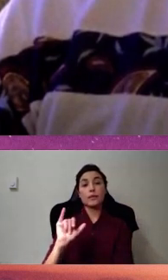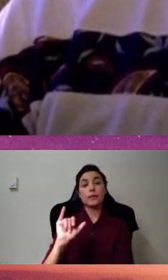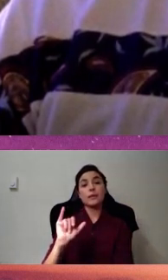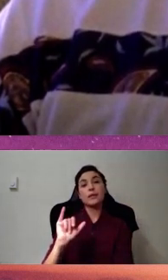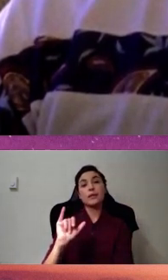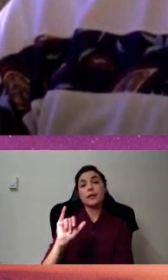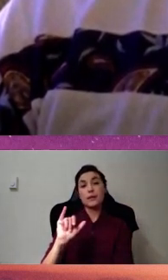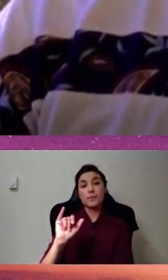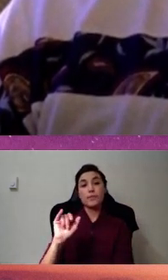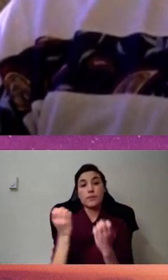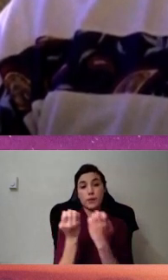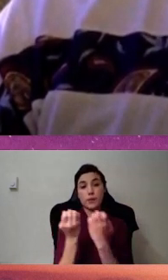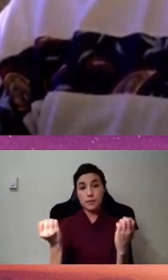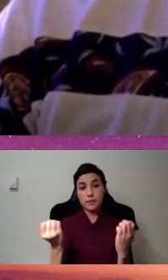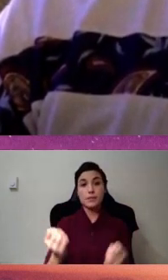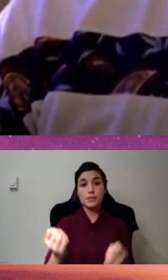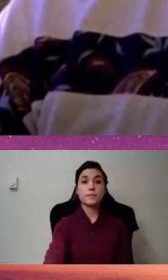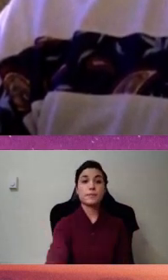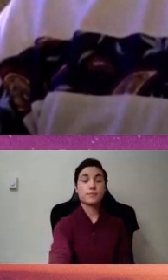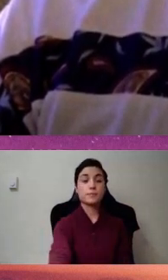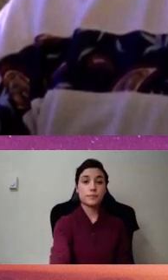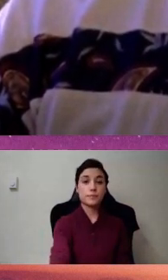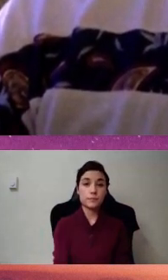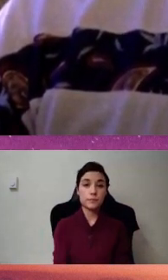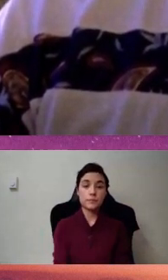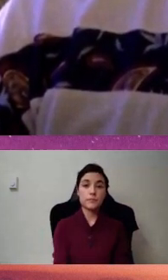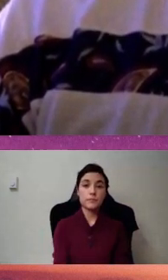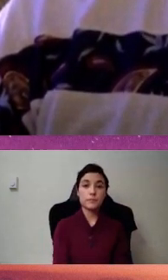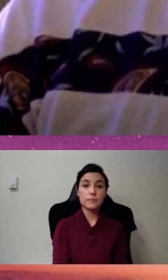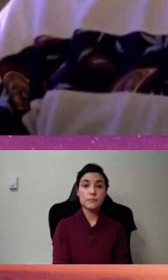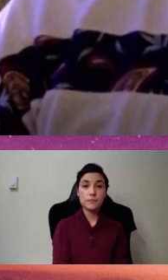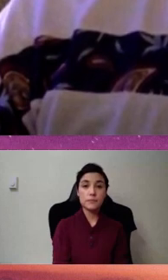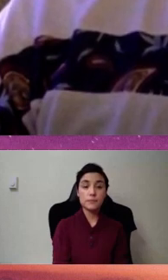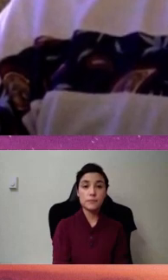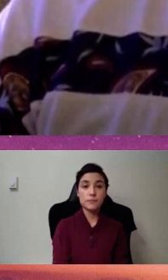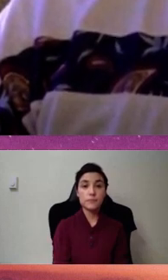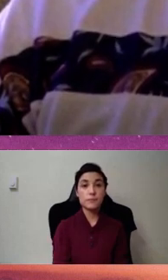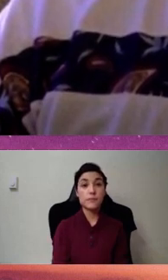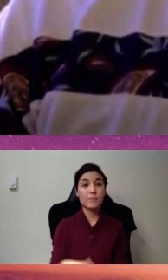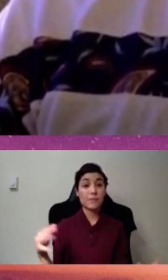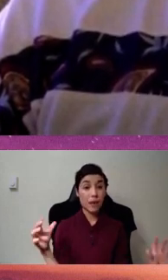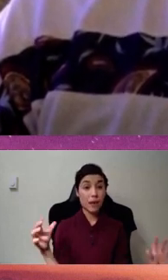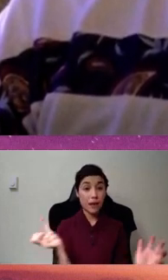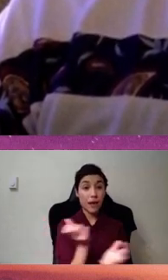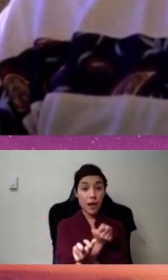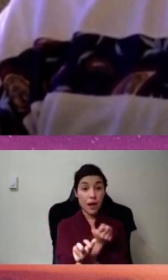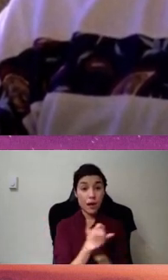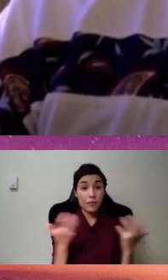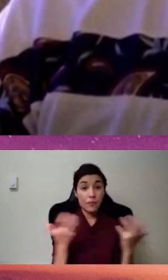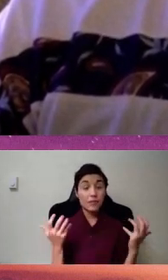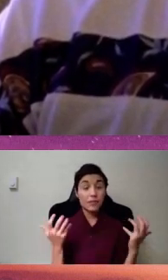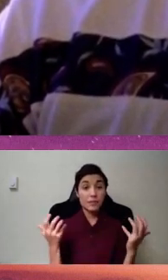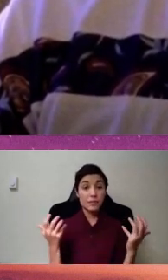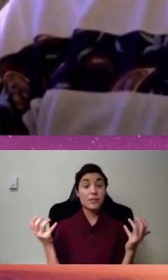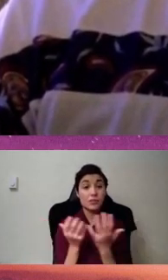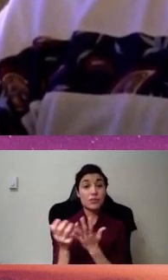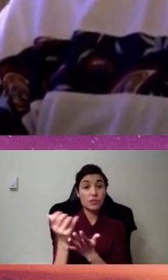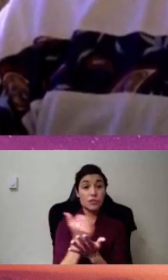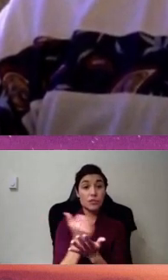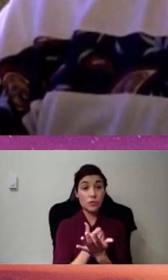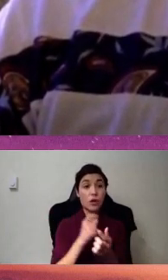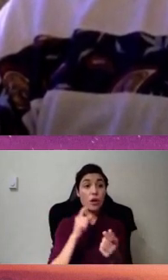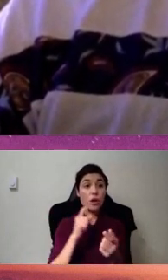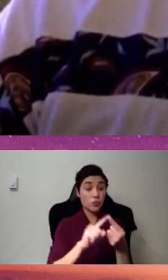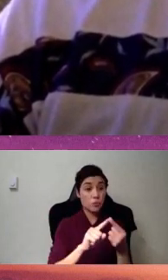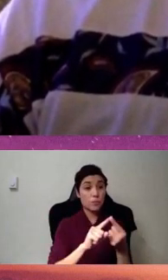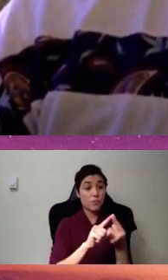I would say, like, in the same way that, like, you know, everything deserves to be liberated from colonialism. There's nothing